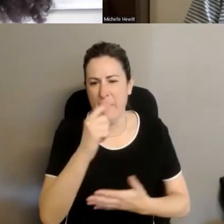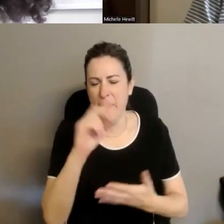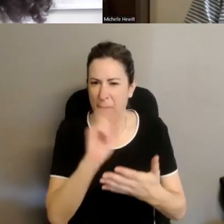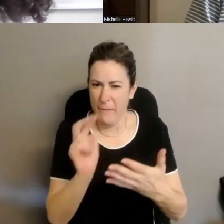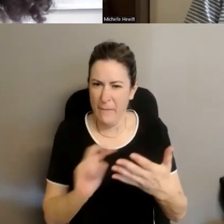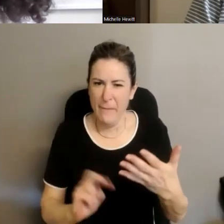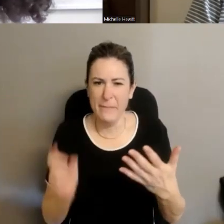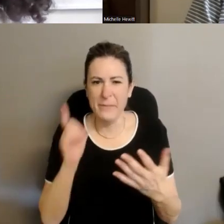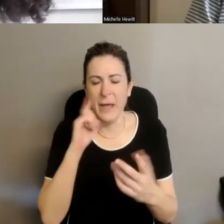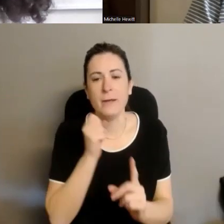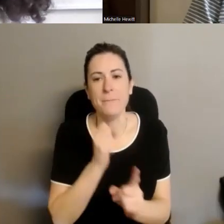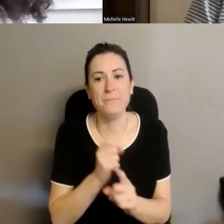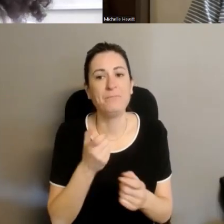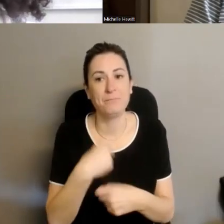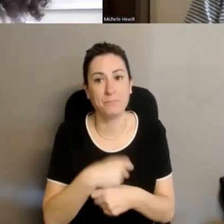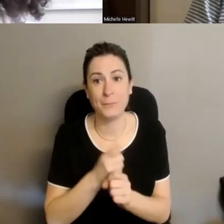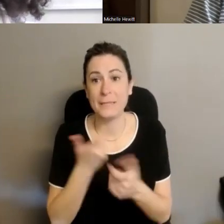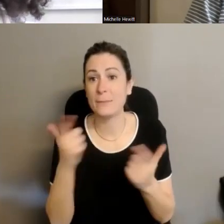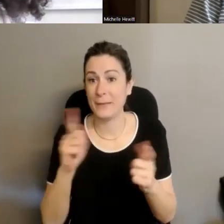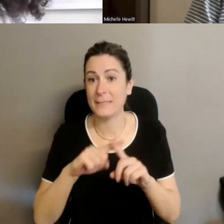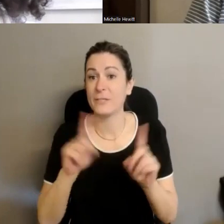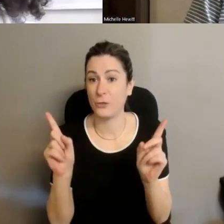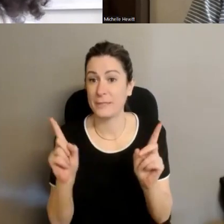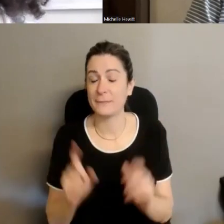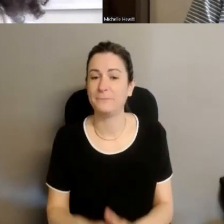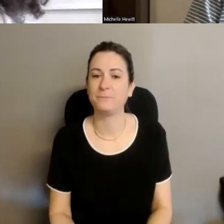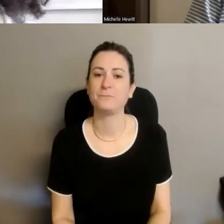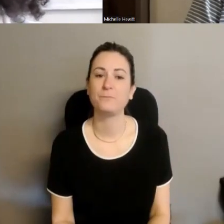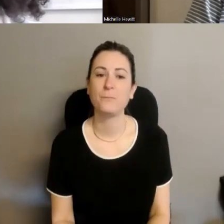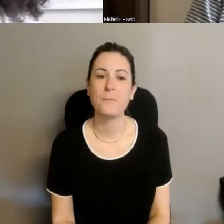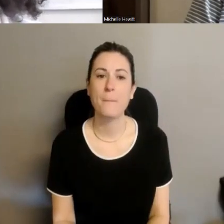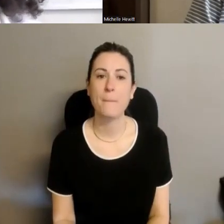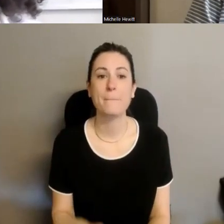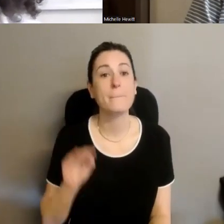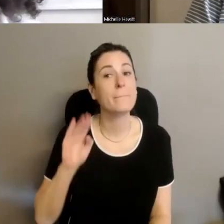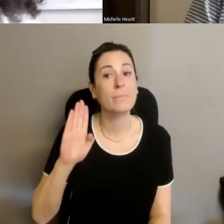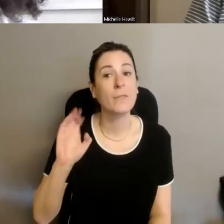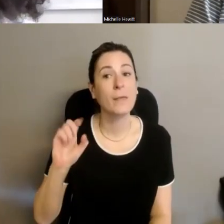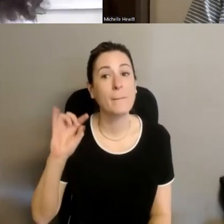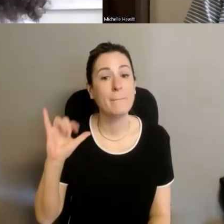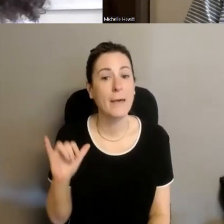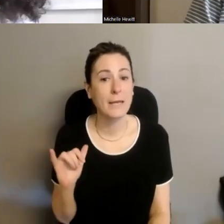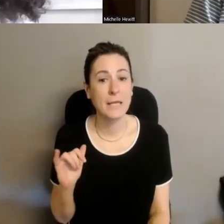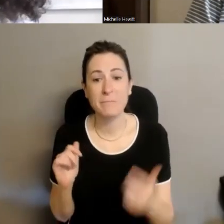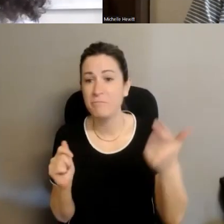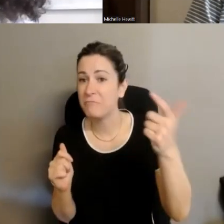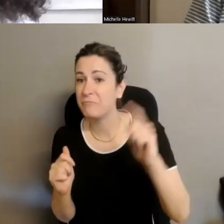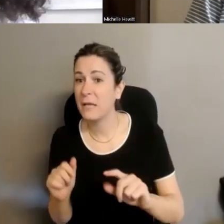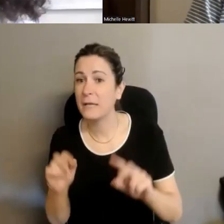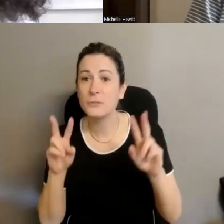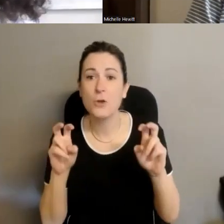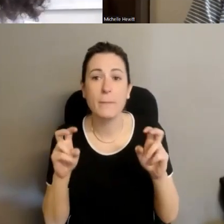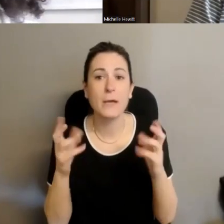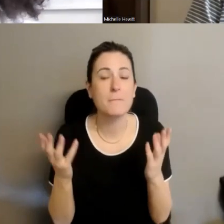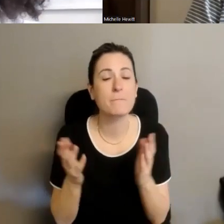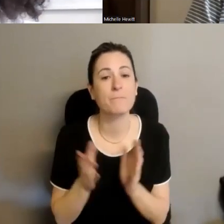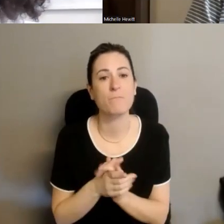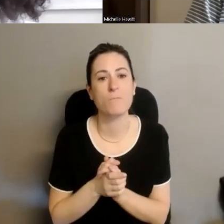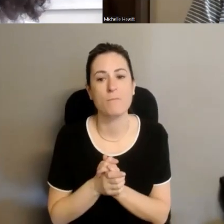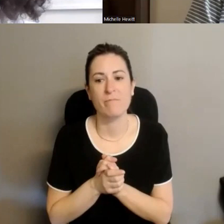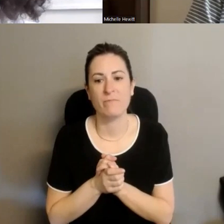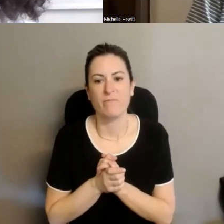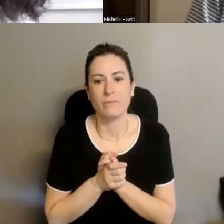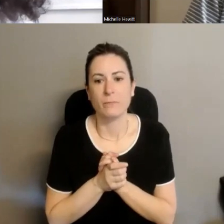disabilities. Where do you want to go to next, Bety? Not sure. So we scheduled this